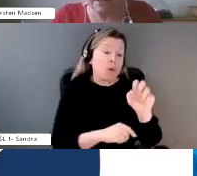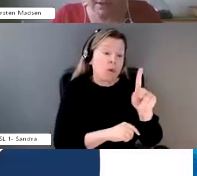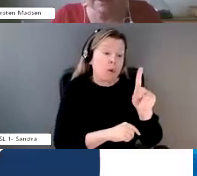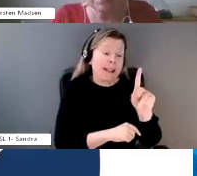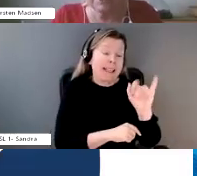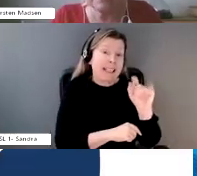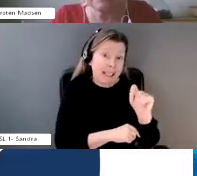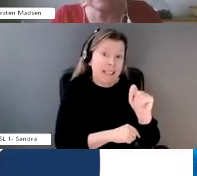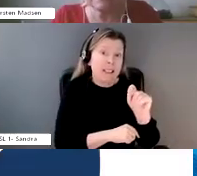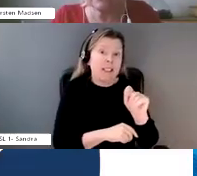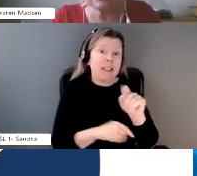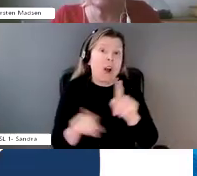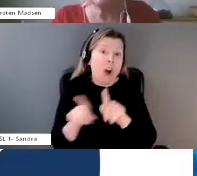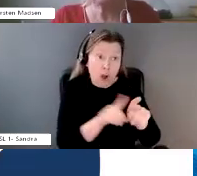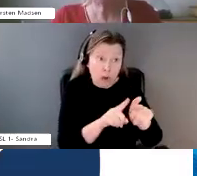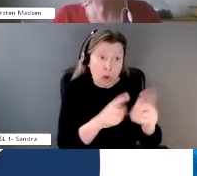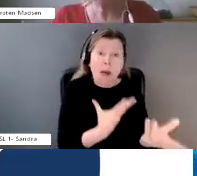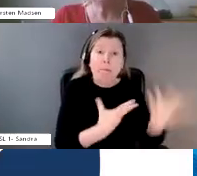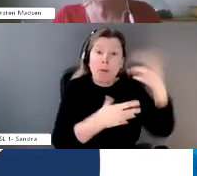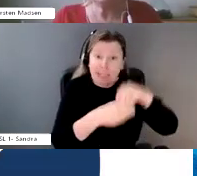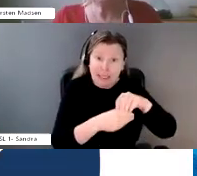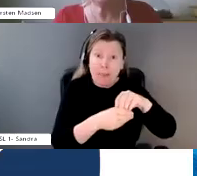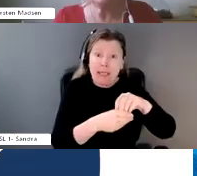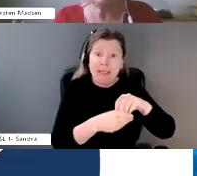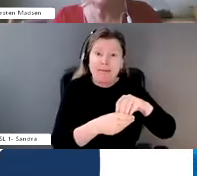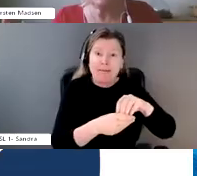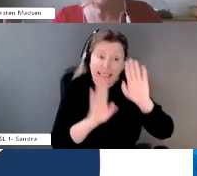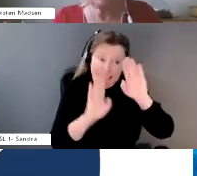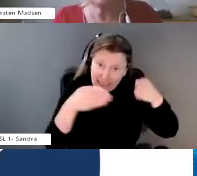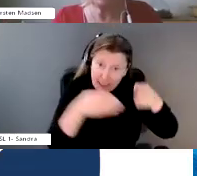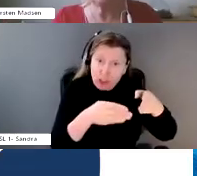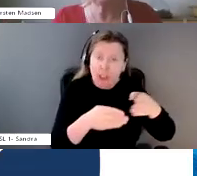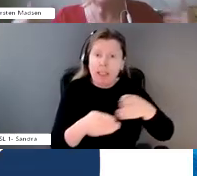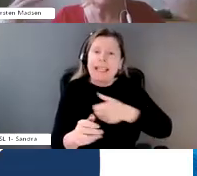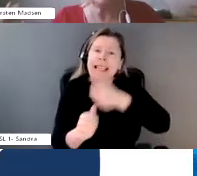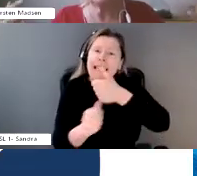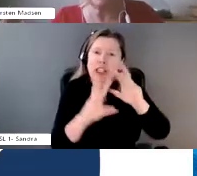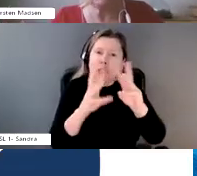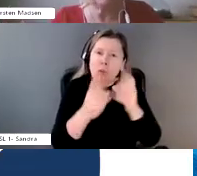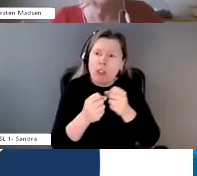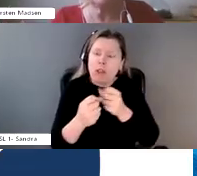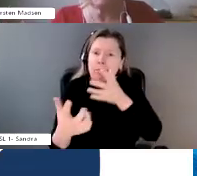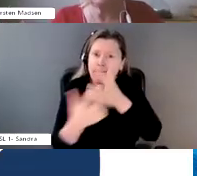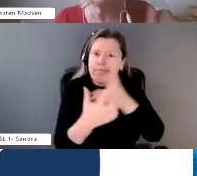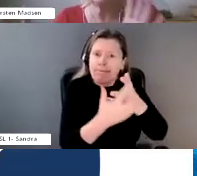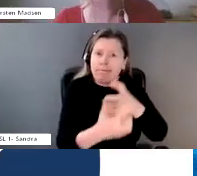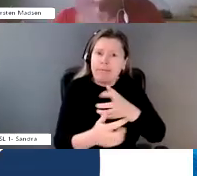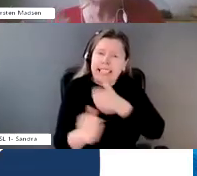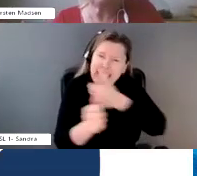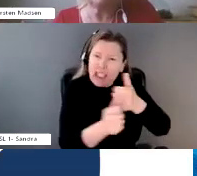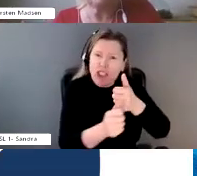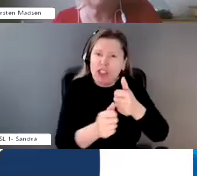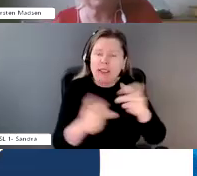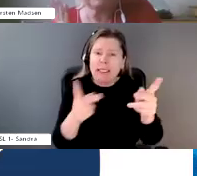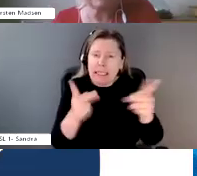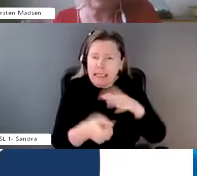is also participant-centered, we very much geared each workshop to each site, using what was in the toolkit,